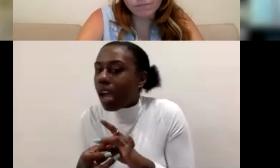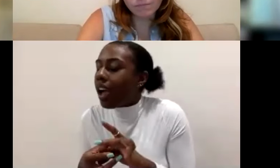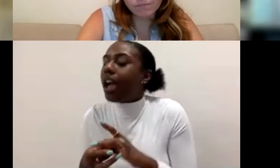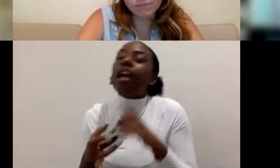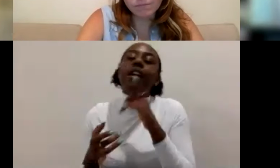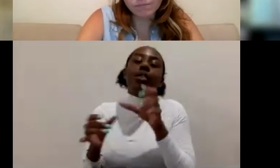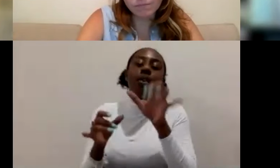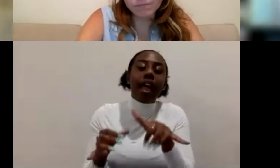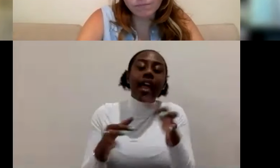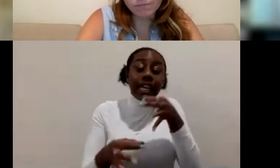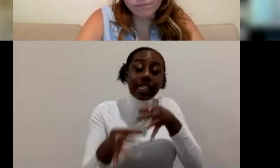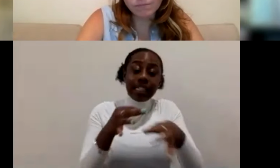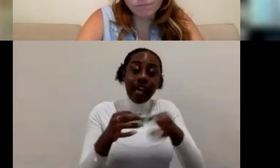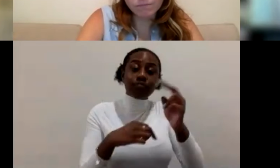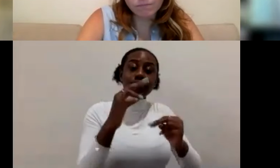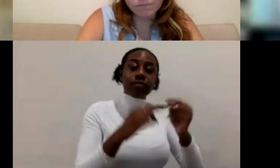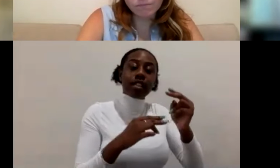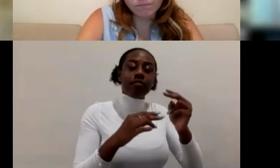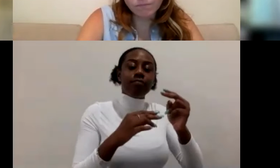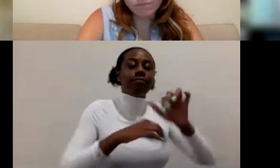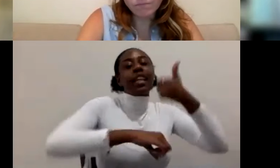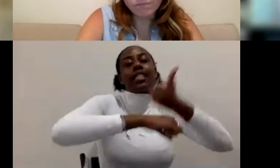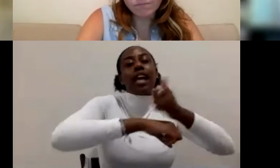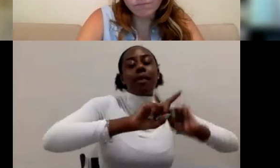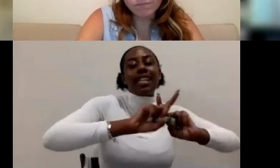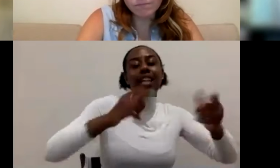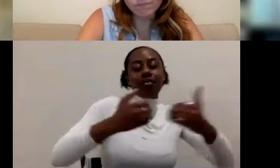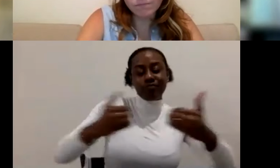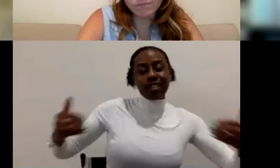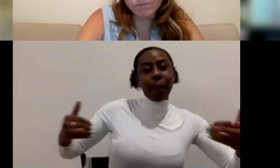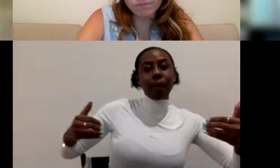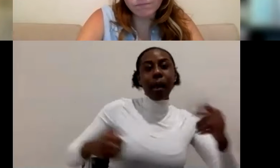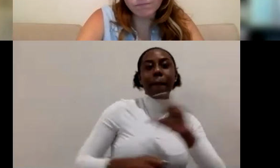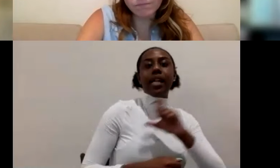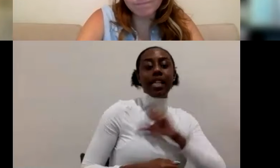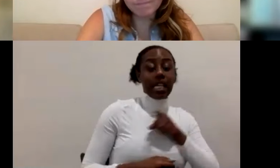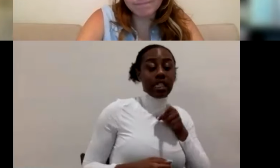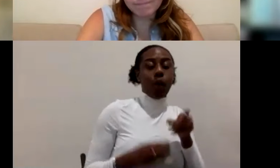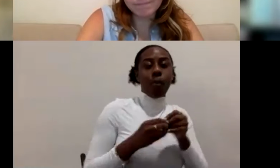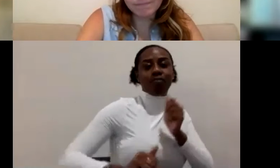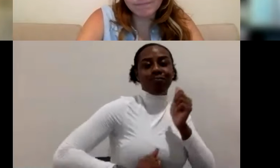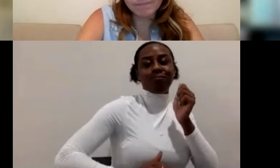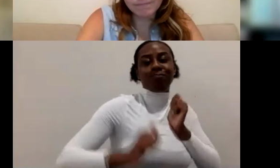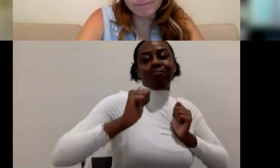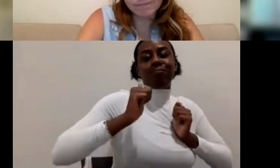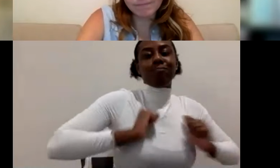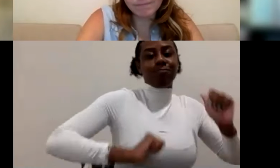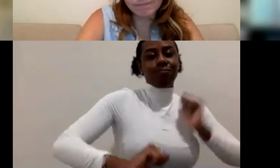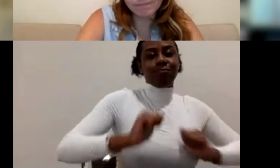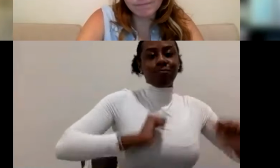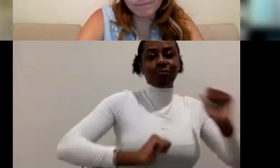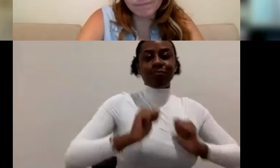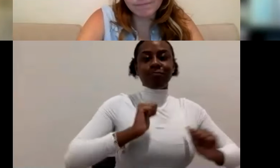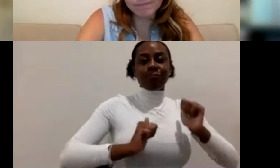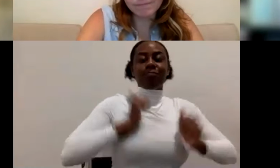a separate police force that operates on a higher level of aggression. And so basically a way of getting